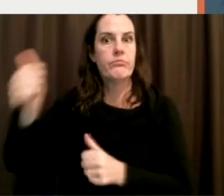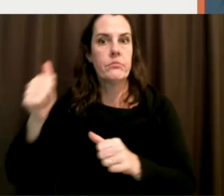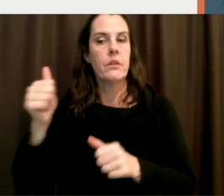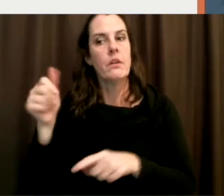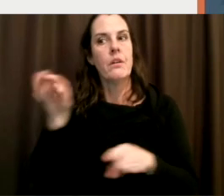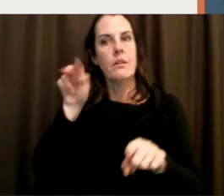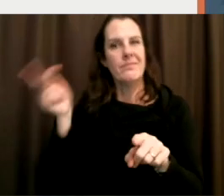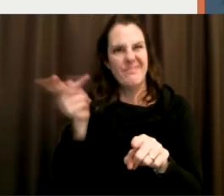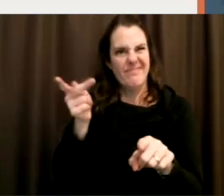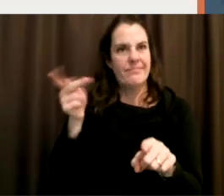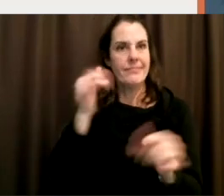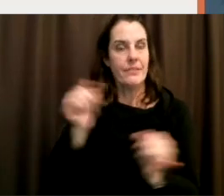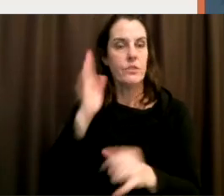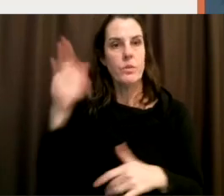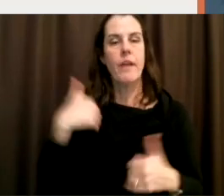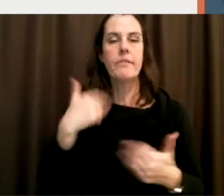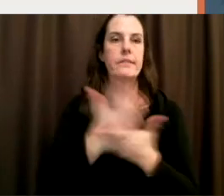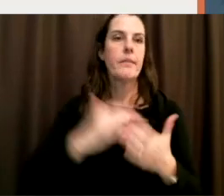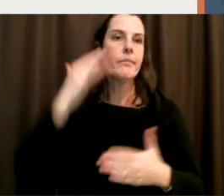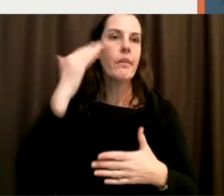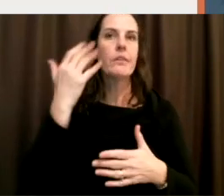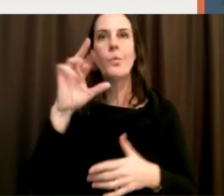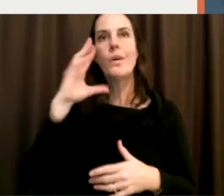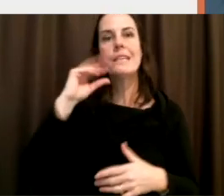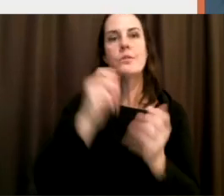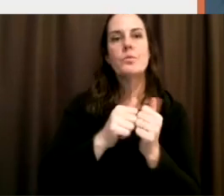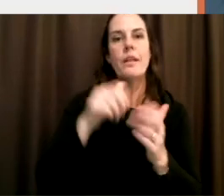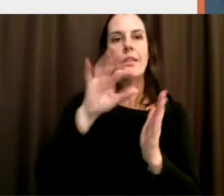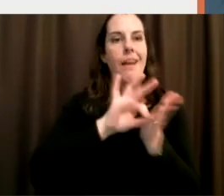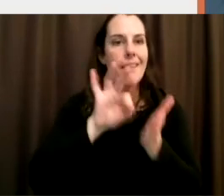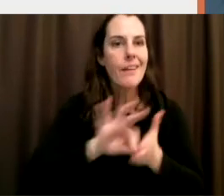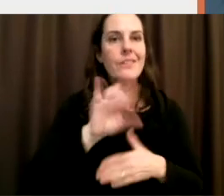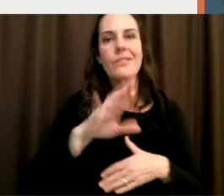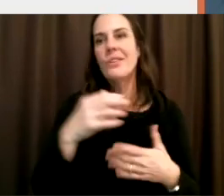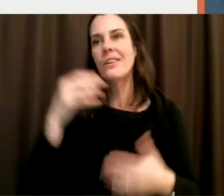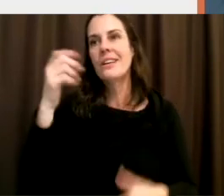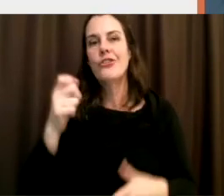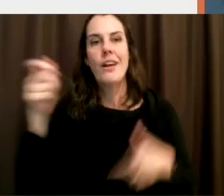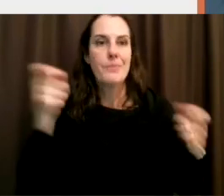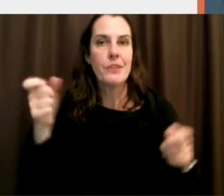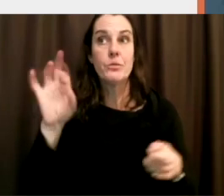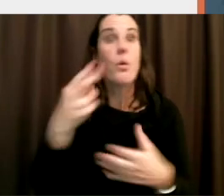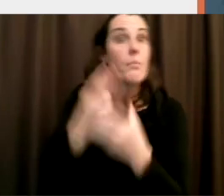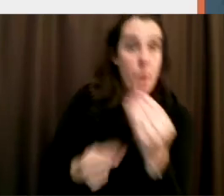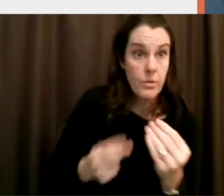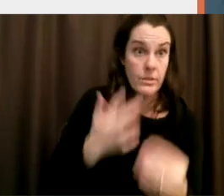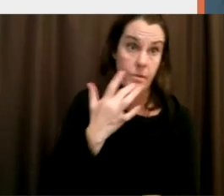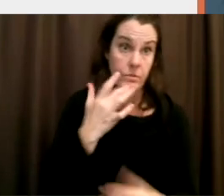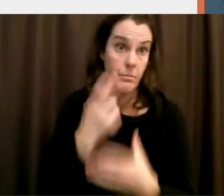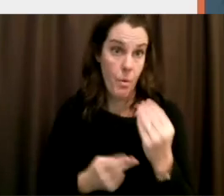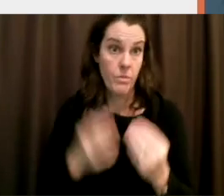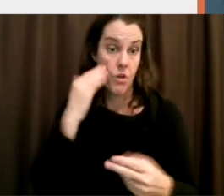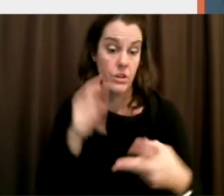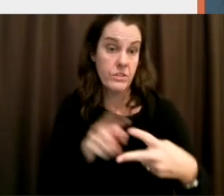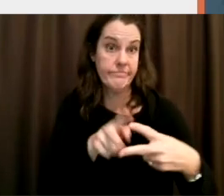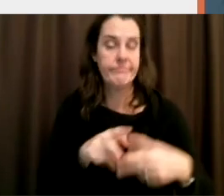and experience in accounting or grants management or preferably both, right? And so this is